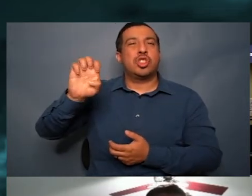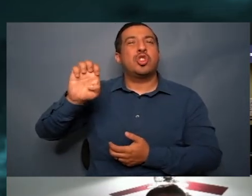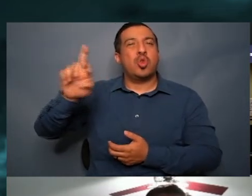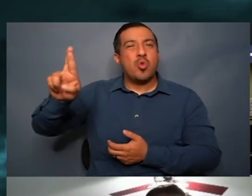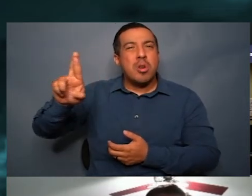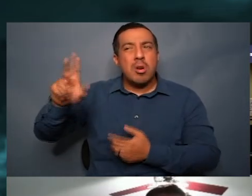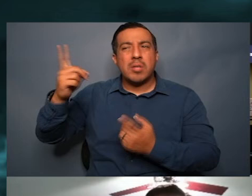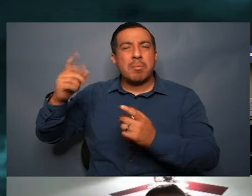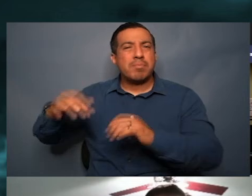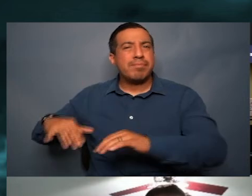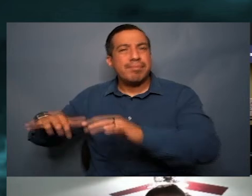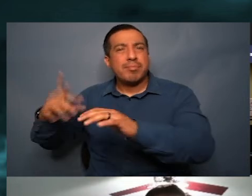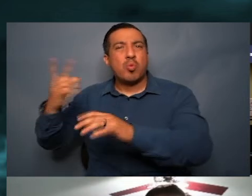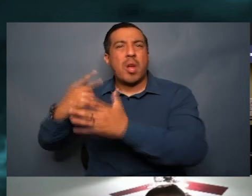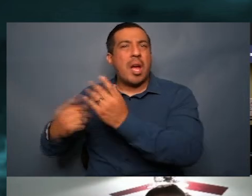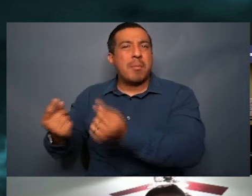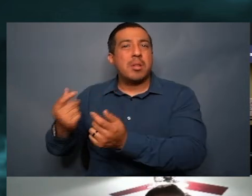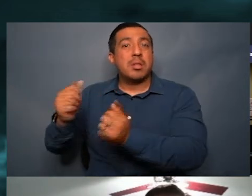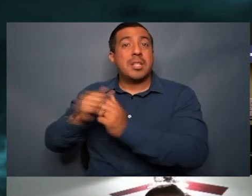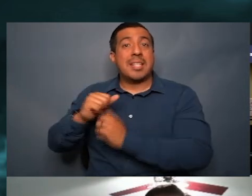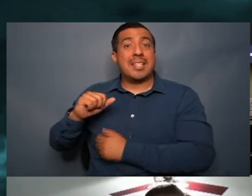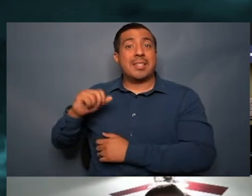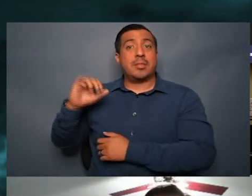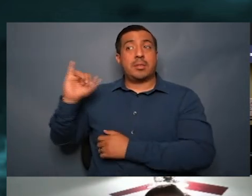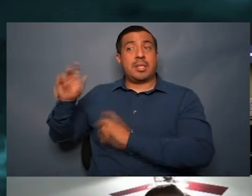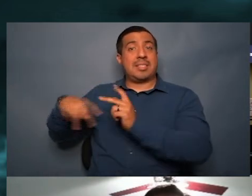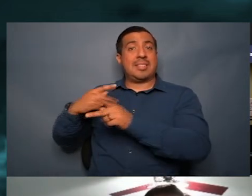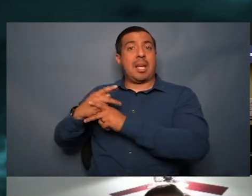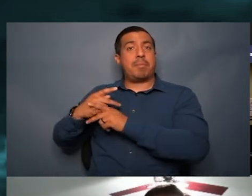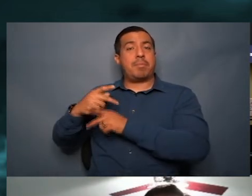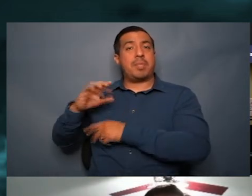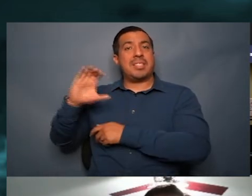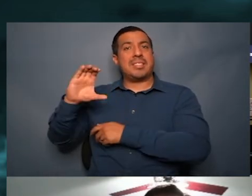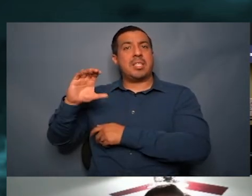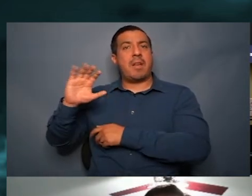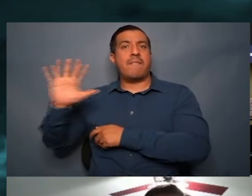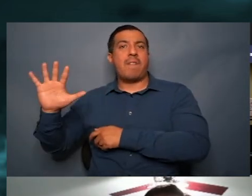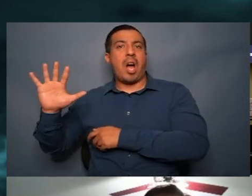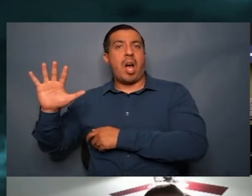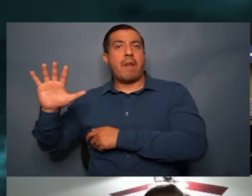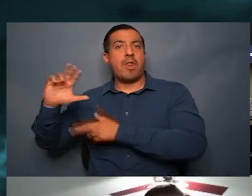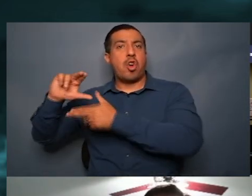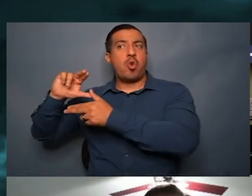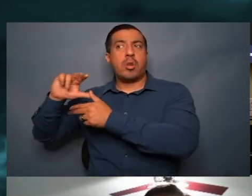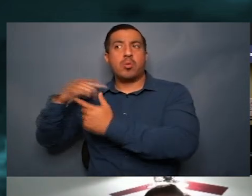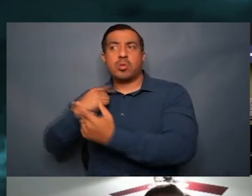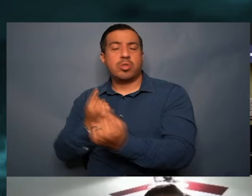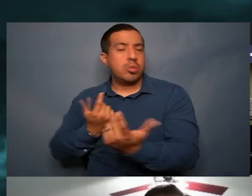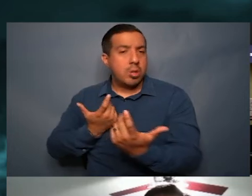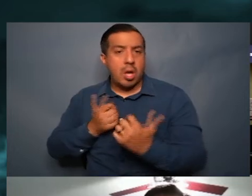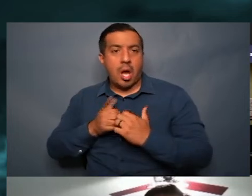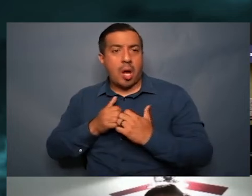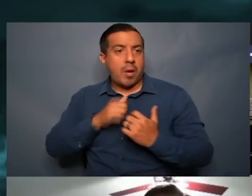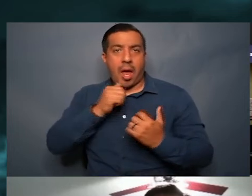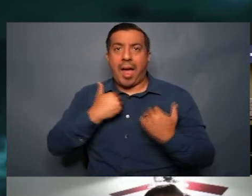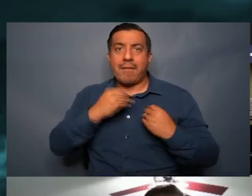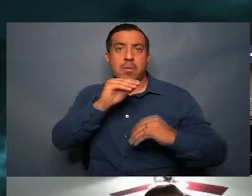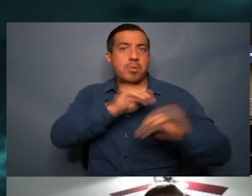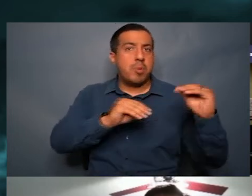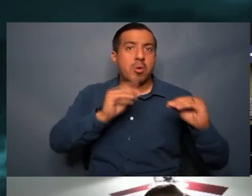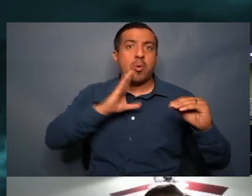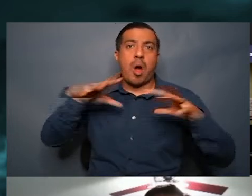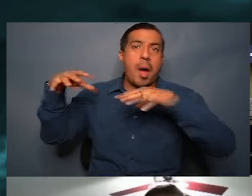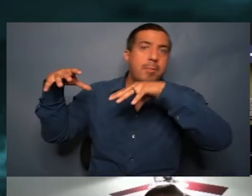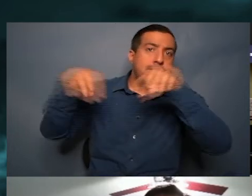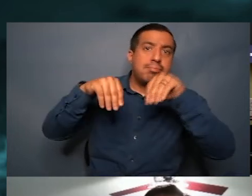to what may happen with a Category 5 hurricane. We're going to have debris on our roadways. We won't have mobility. We're going to lose